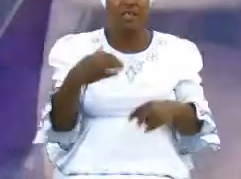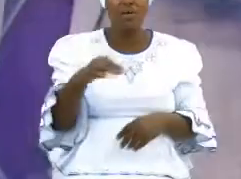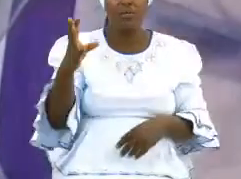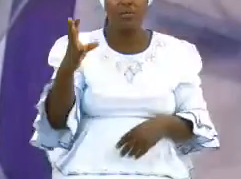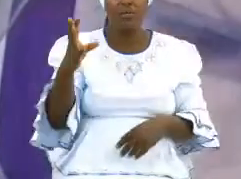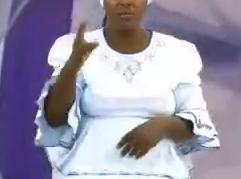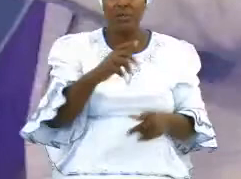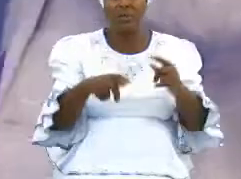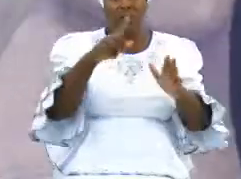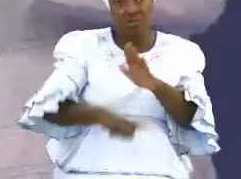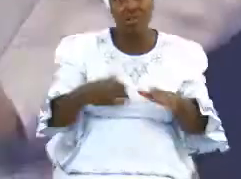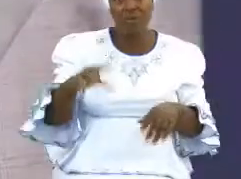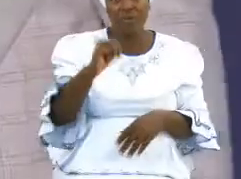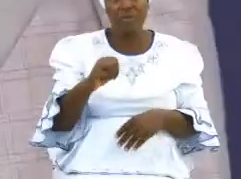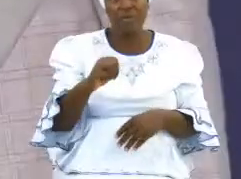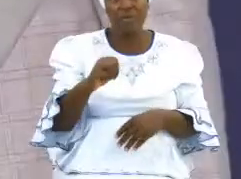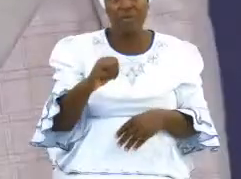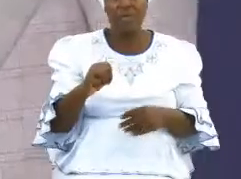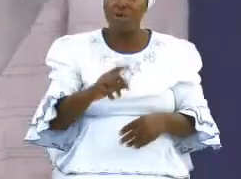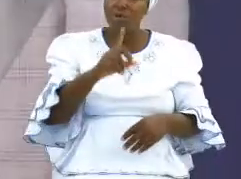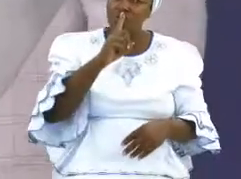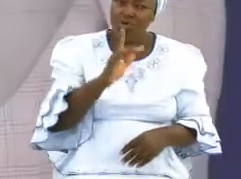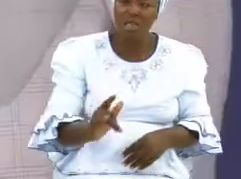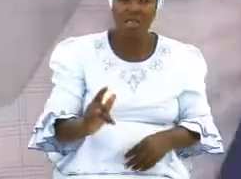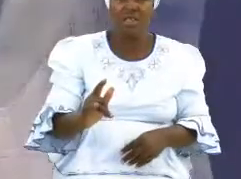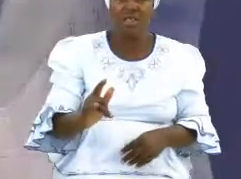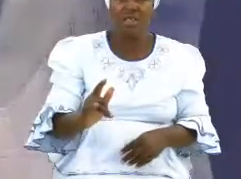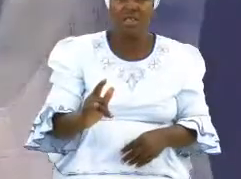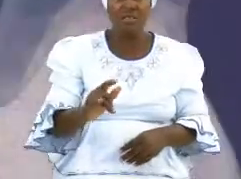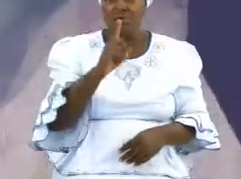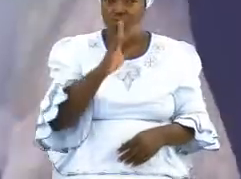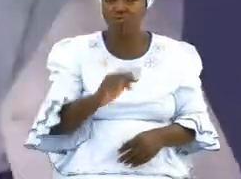them. Genuine repentance,